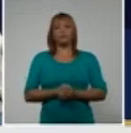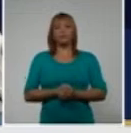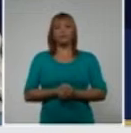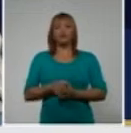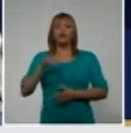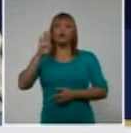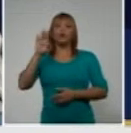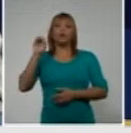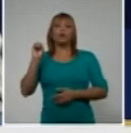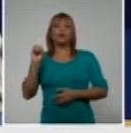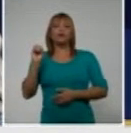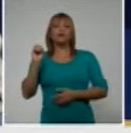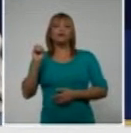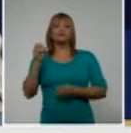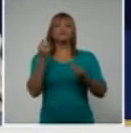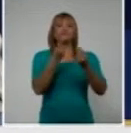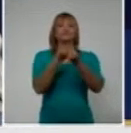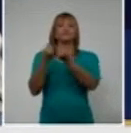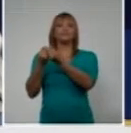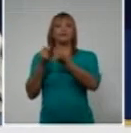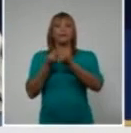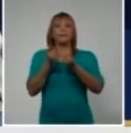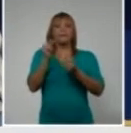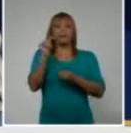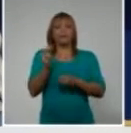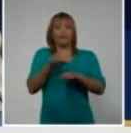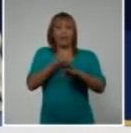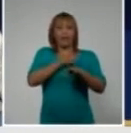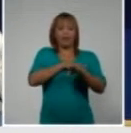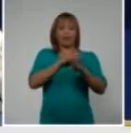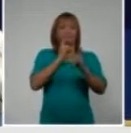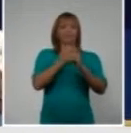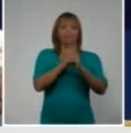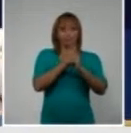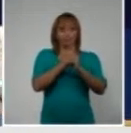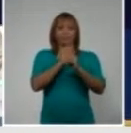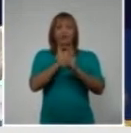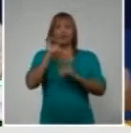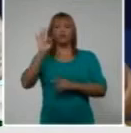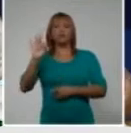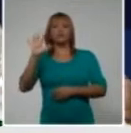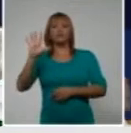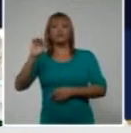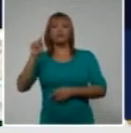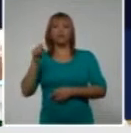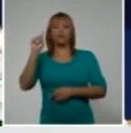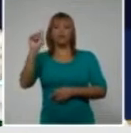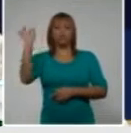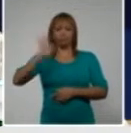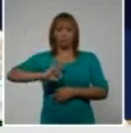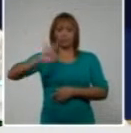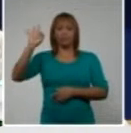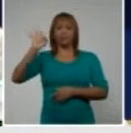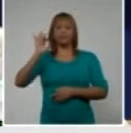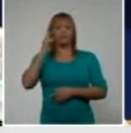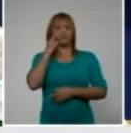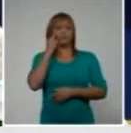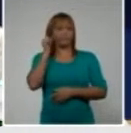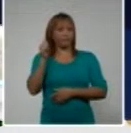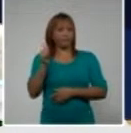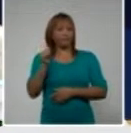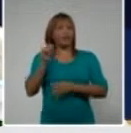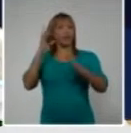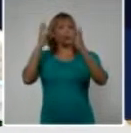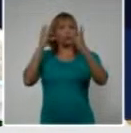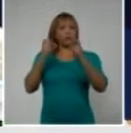335 patients, the 8.9%, have the source of infection abroad. 24 are male and 23 are